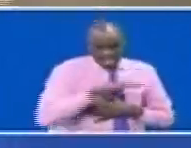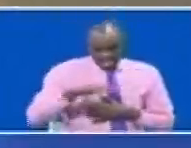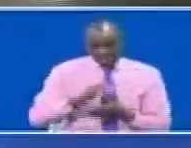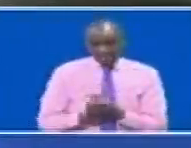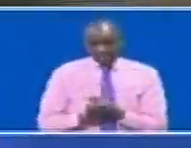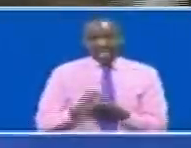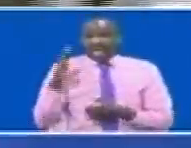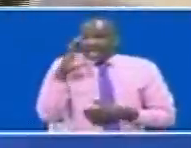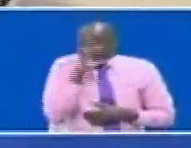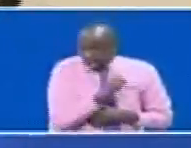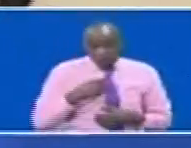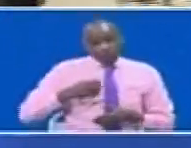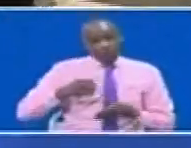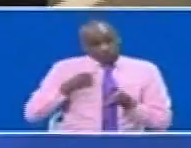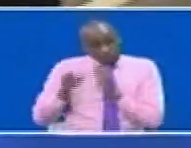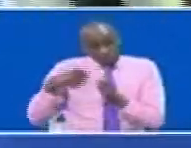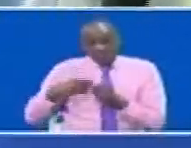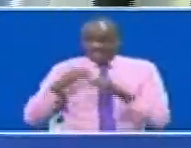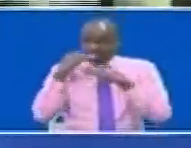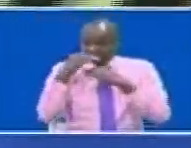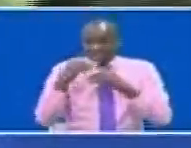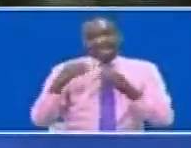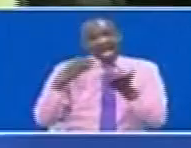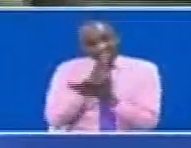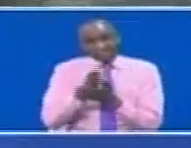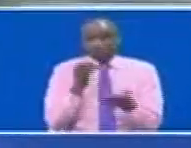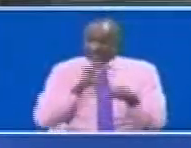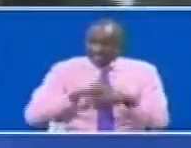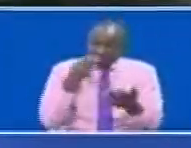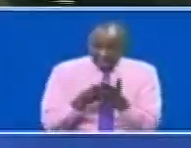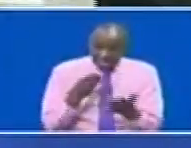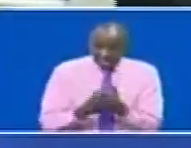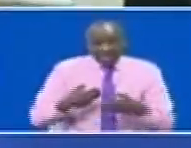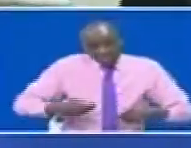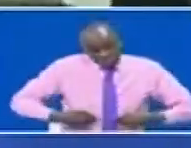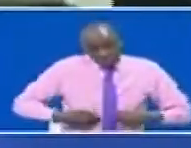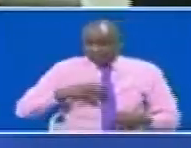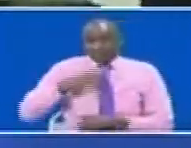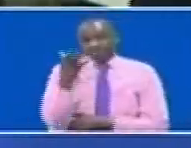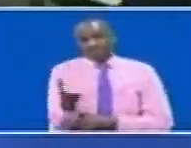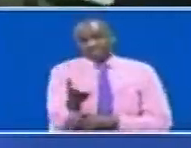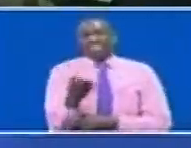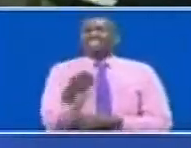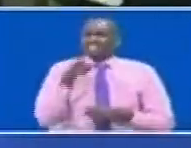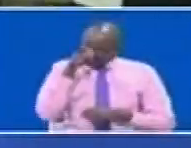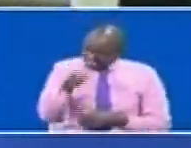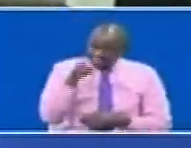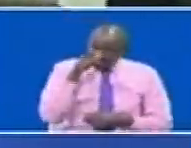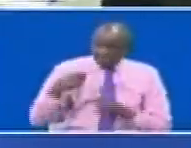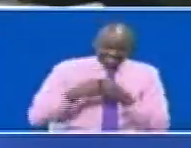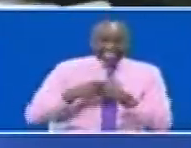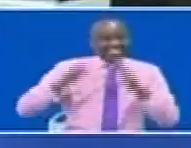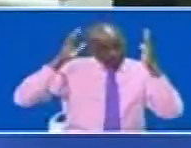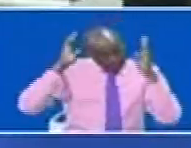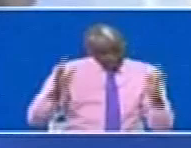an organized system and limited access to financial services by young innovators appears to be the everlasting challenge